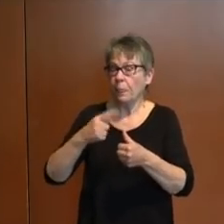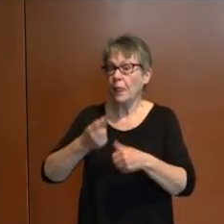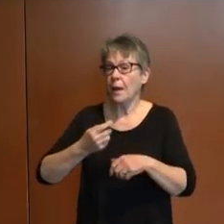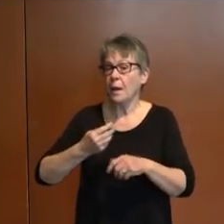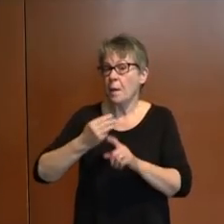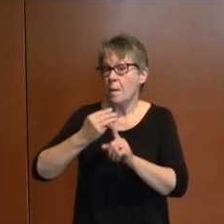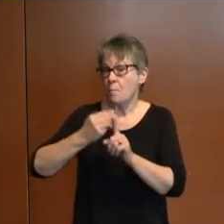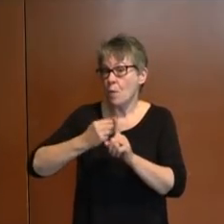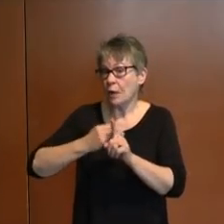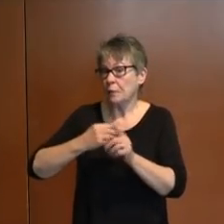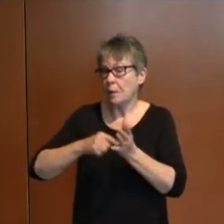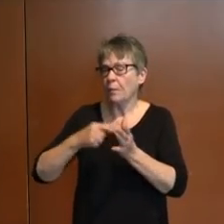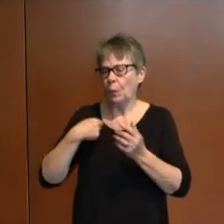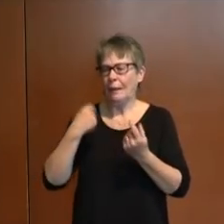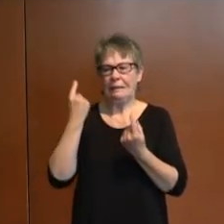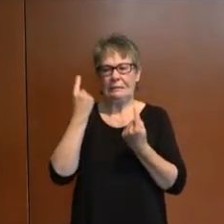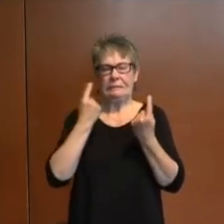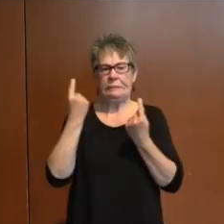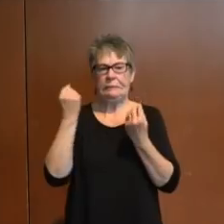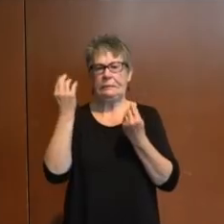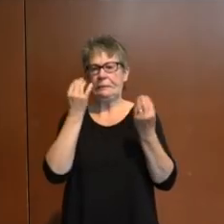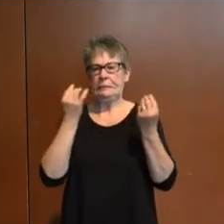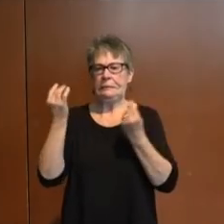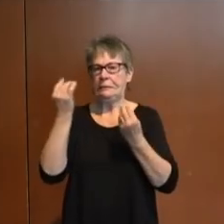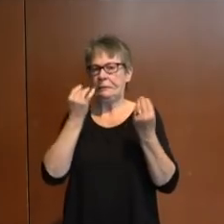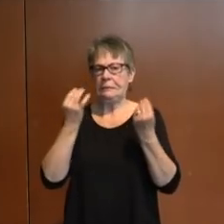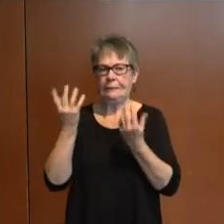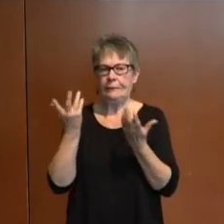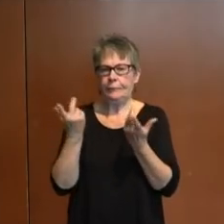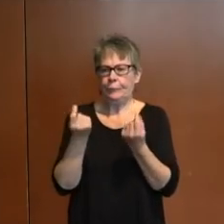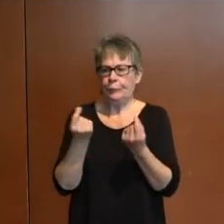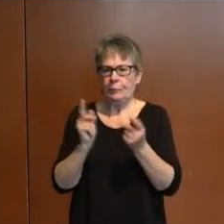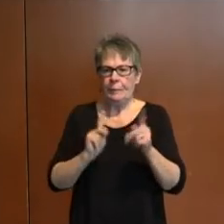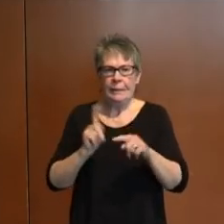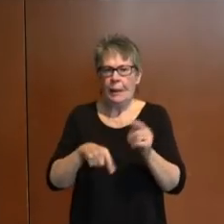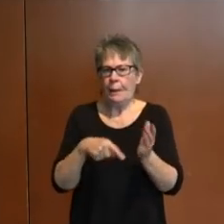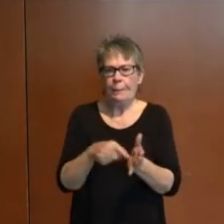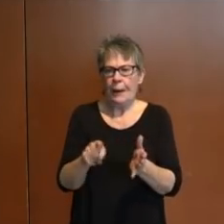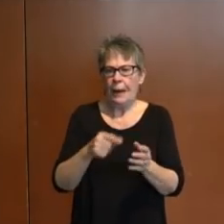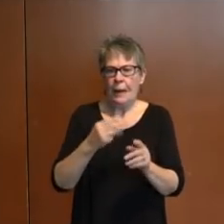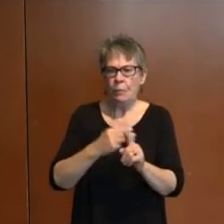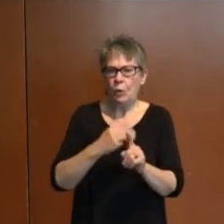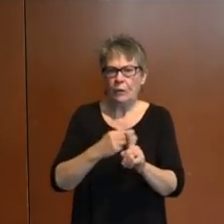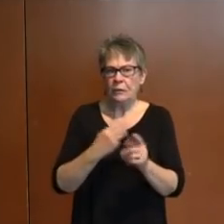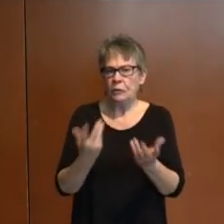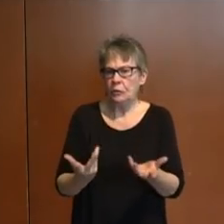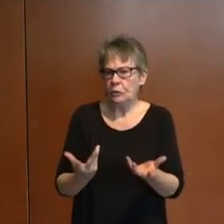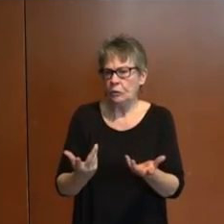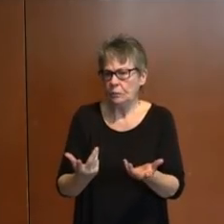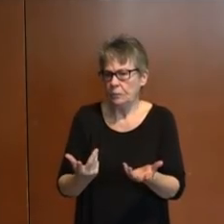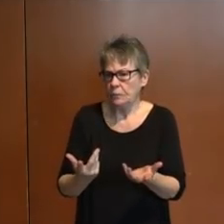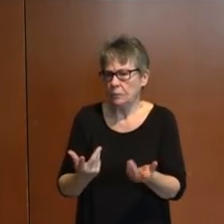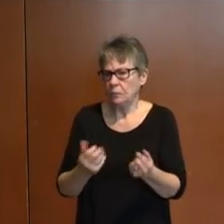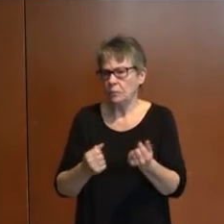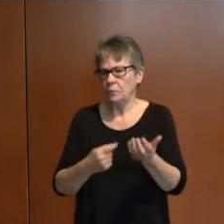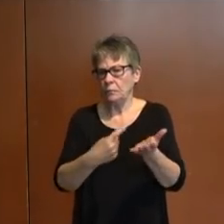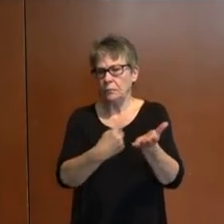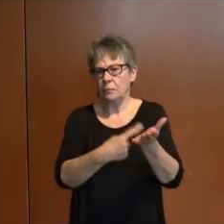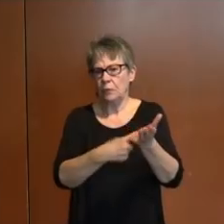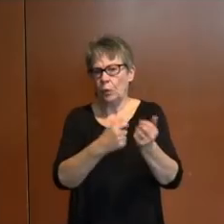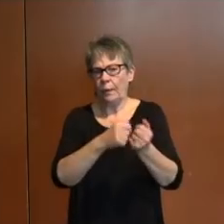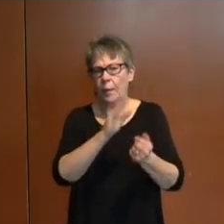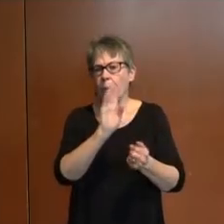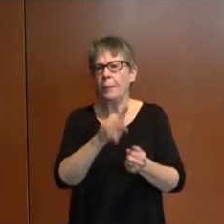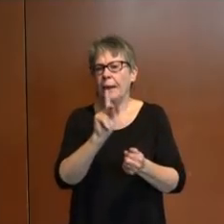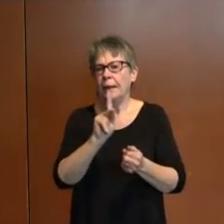renter relief. We've been in touch with banks. Literally, Matt Plotkin's with me last night and today. We're